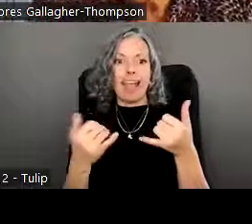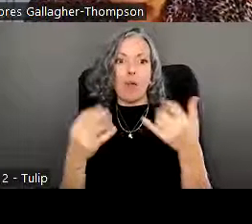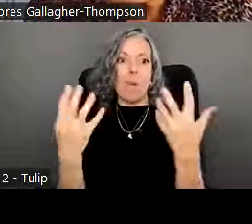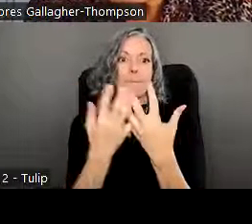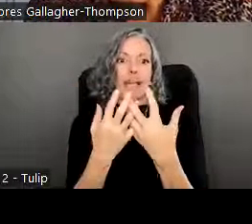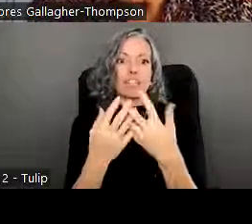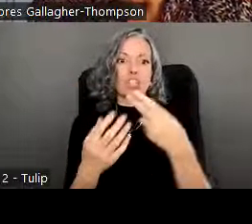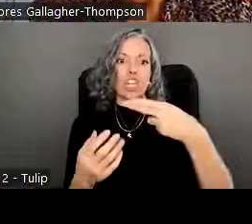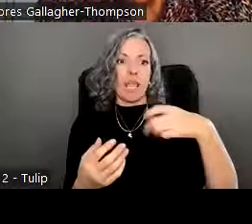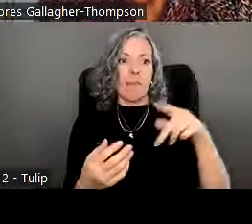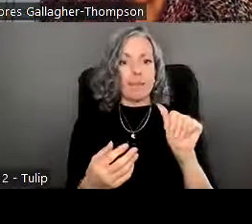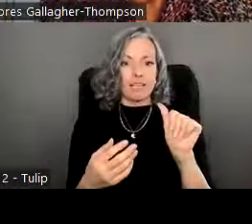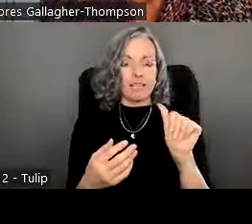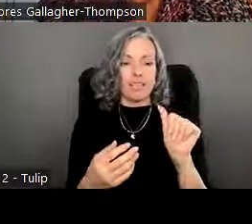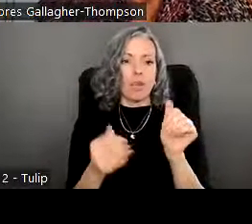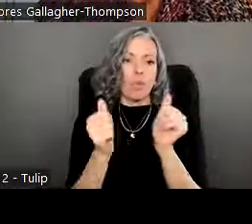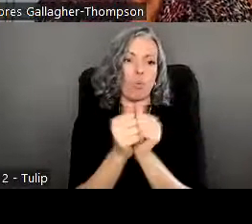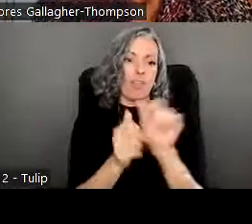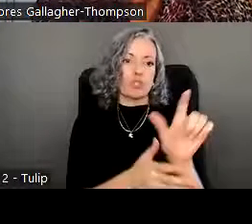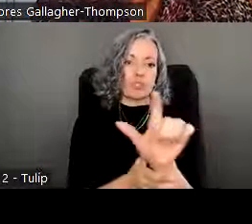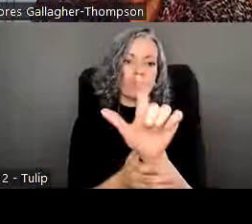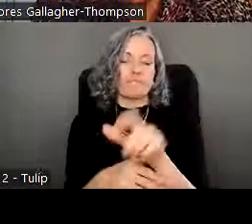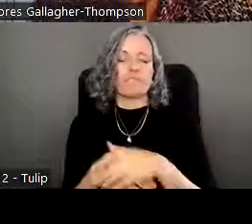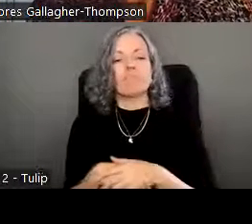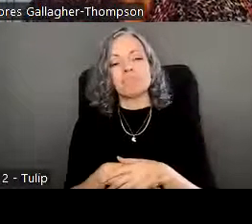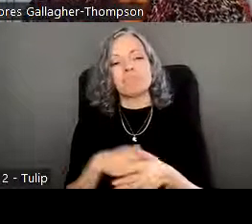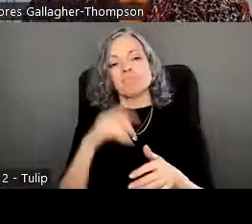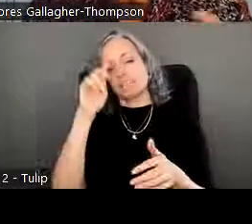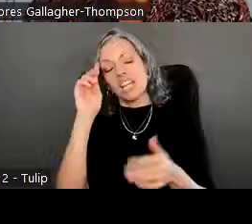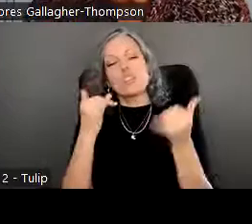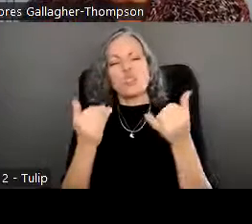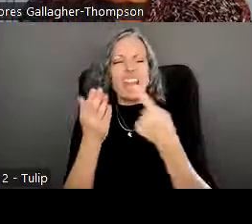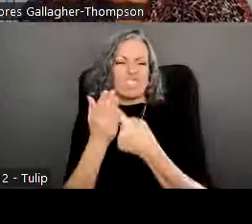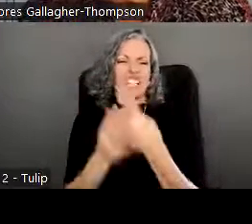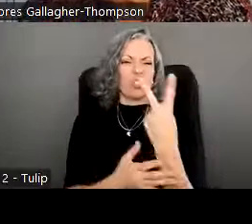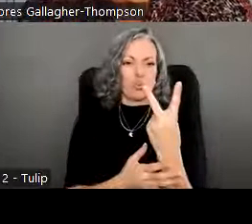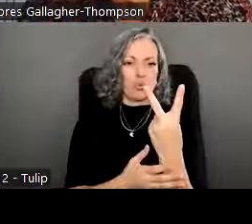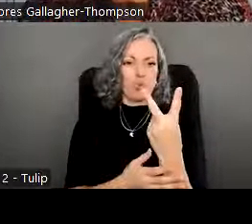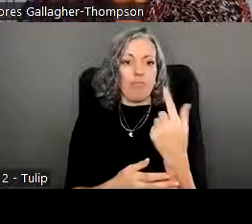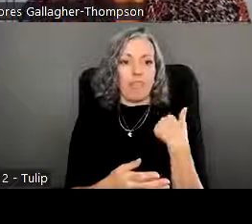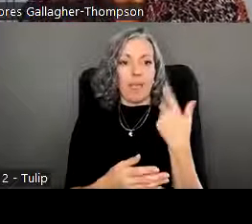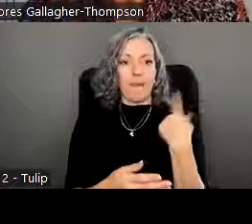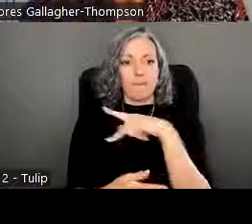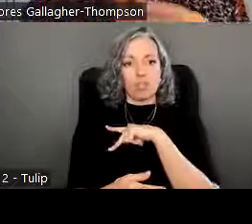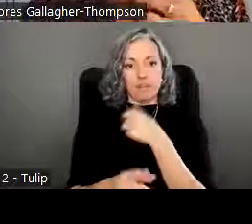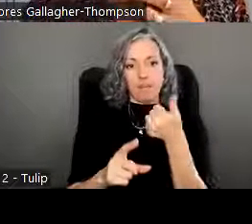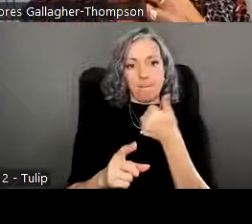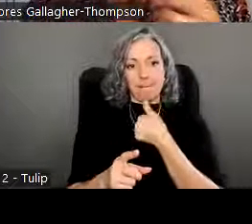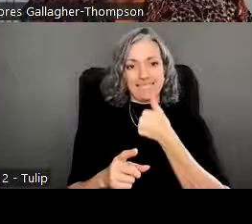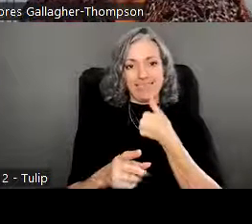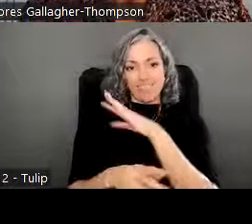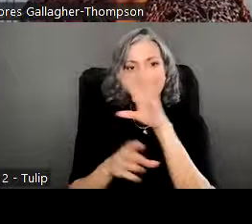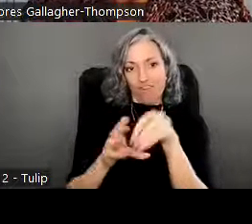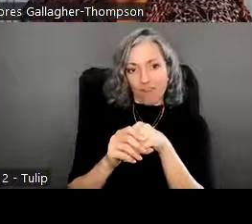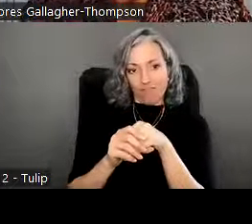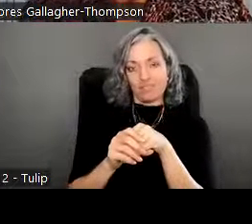Zoom platform. So I'm going to talk a little bit about two of them that I'm personally very involved with, the Coping with Caregiving